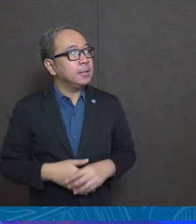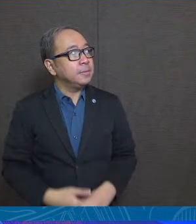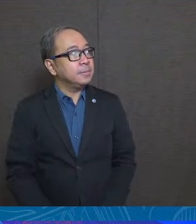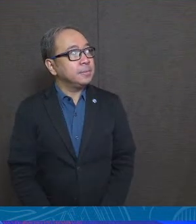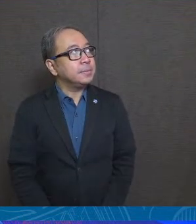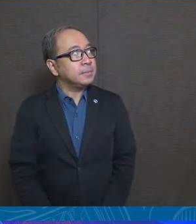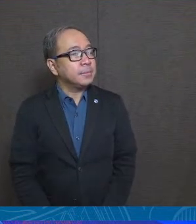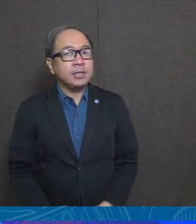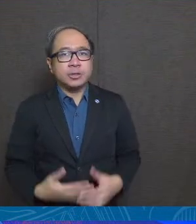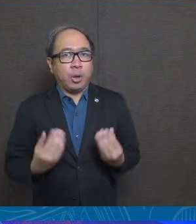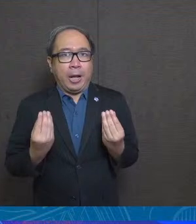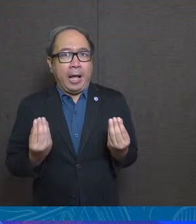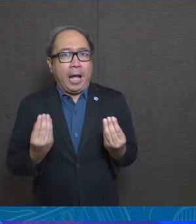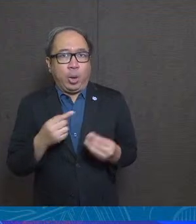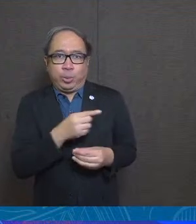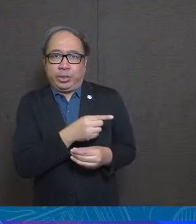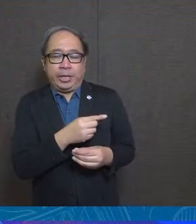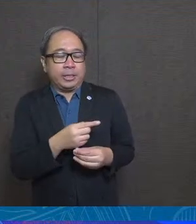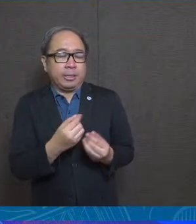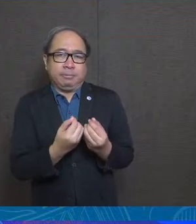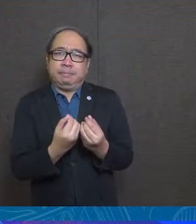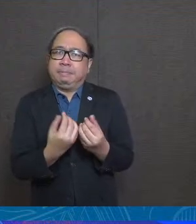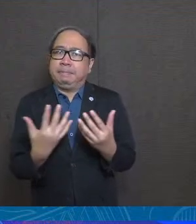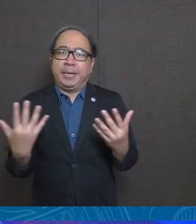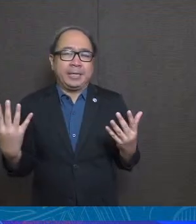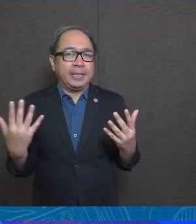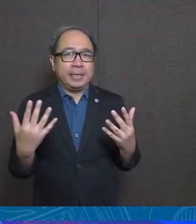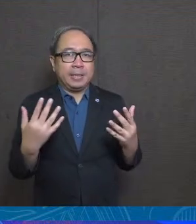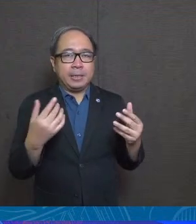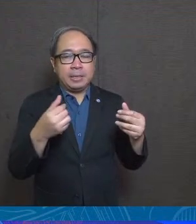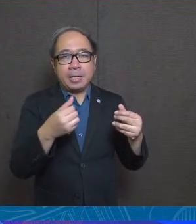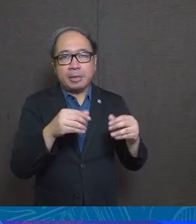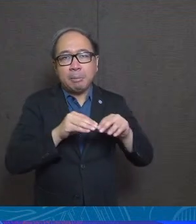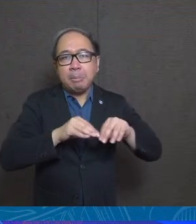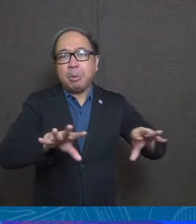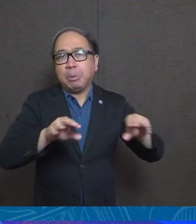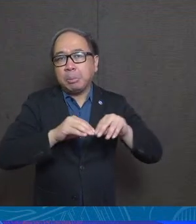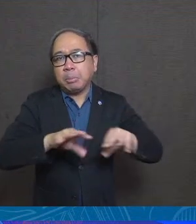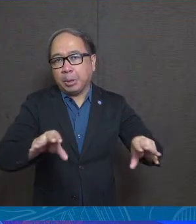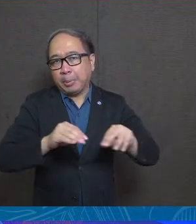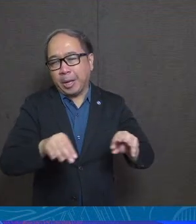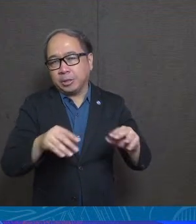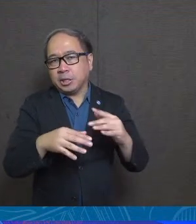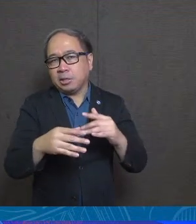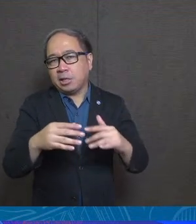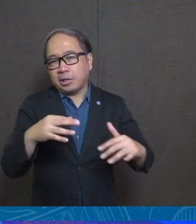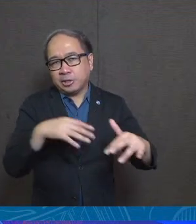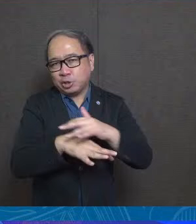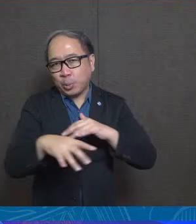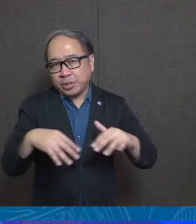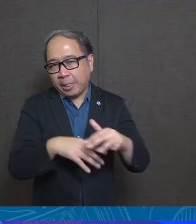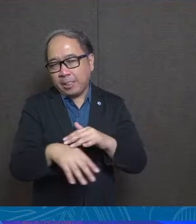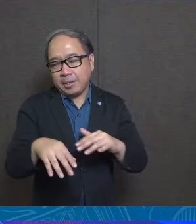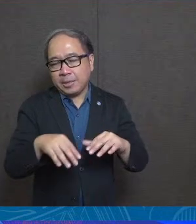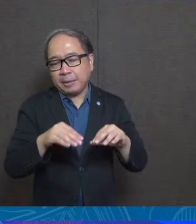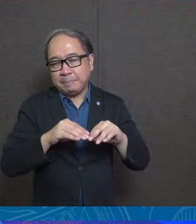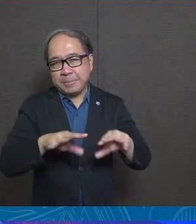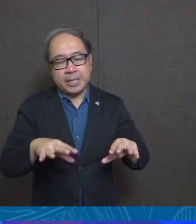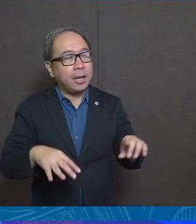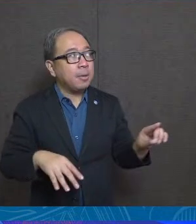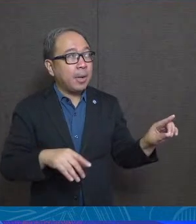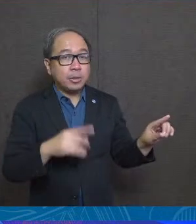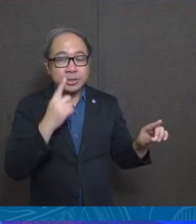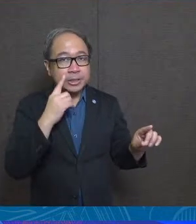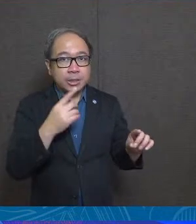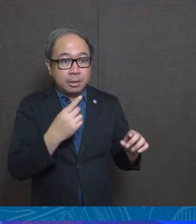Yeah, so how it works is that there are so many posts on social media. So we are using AI to collect what is happening at